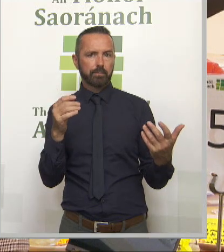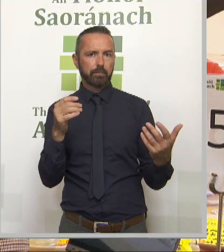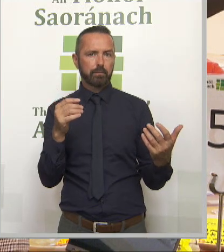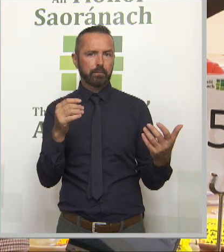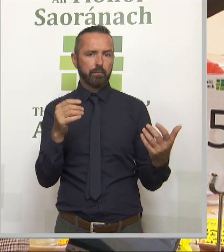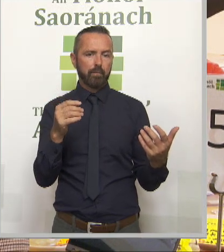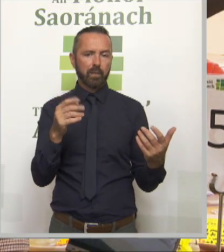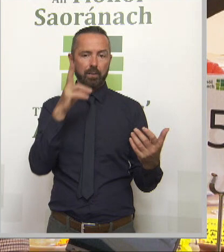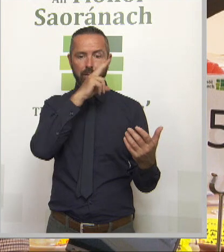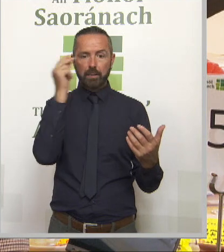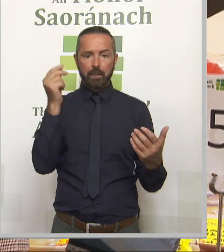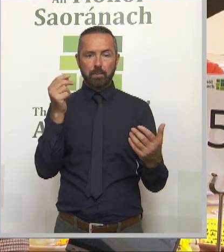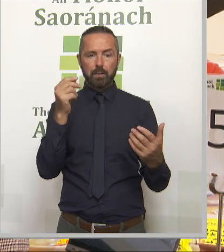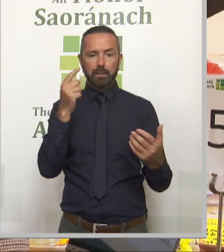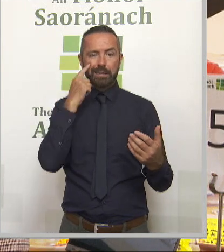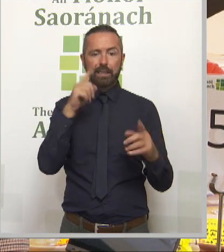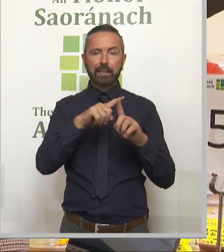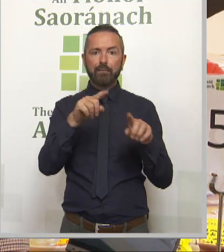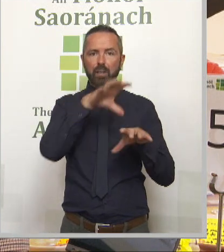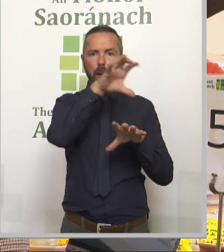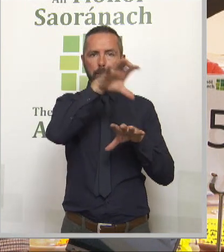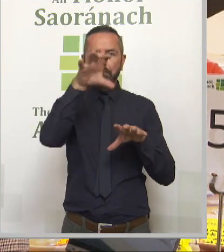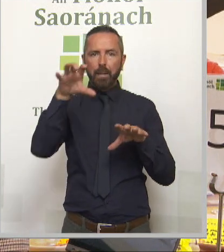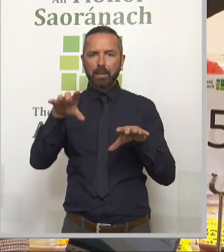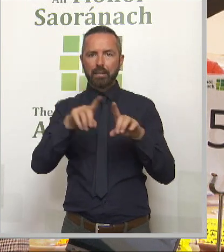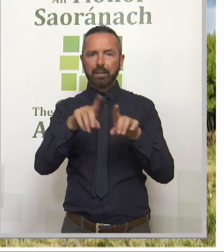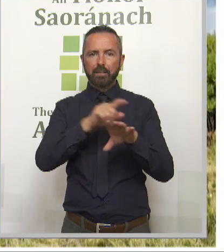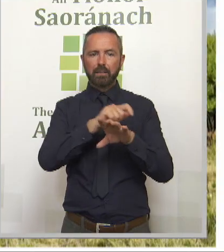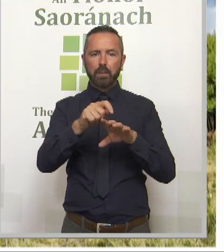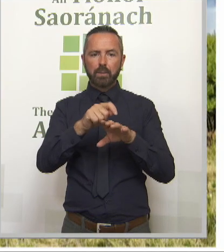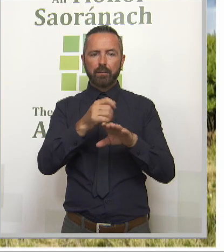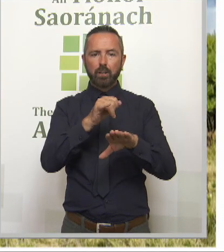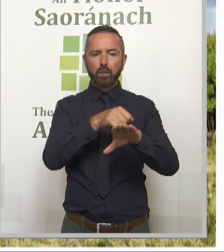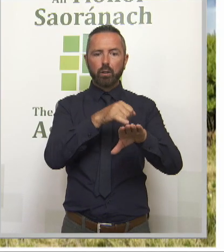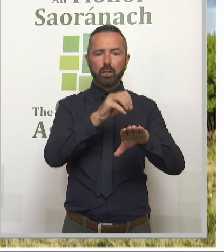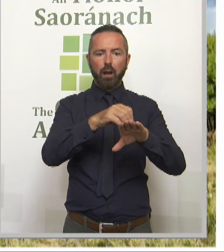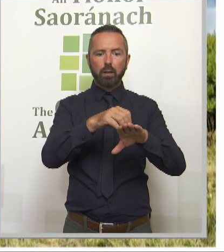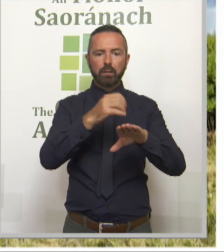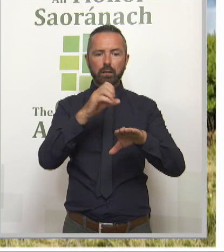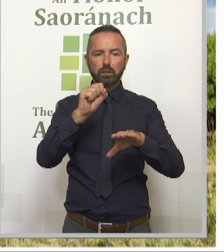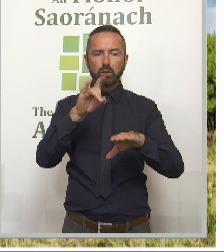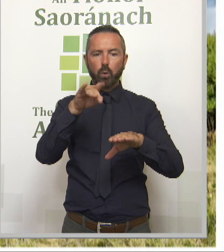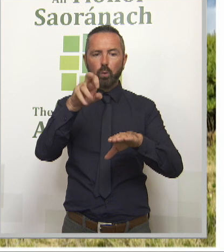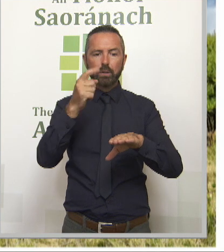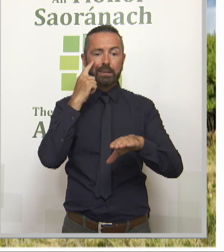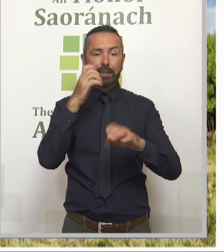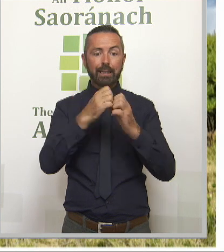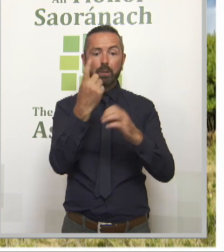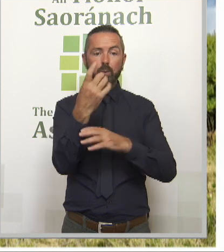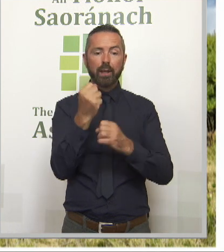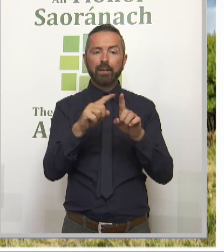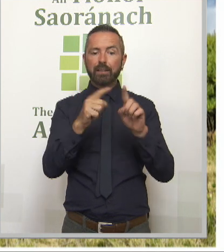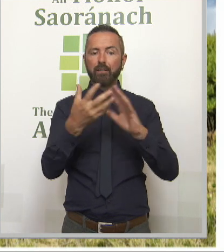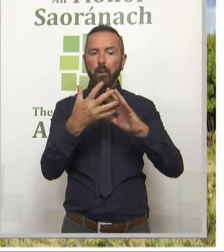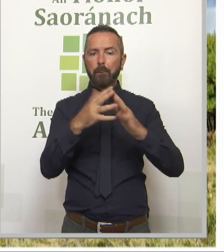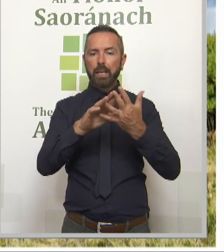So on this rocky shore, you can see different patches of different kinds of habitat, different colors on the shore. Each one of those has a different